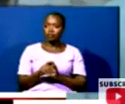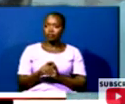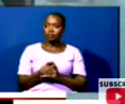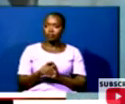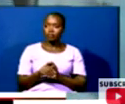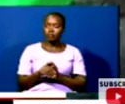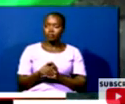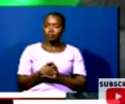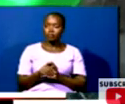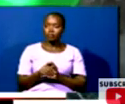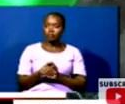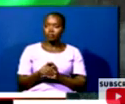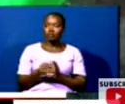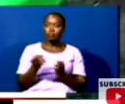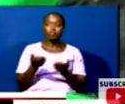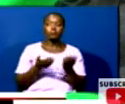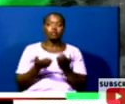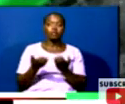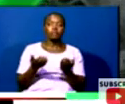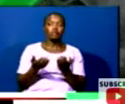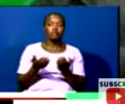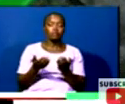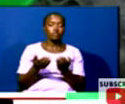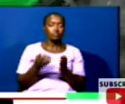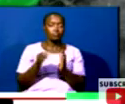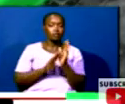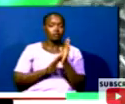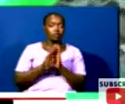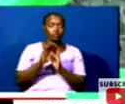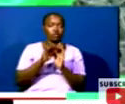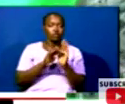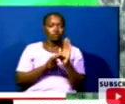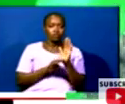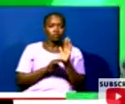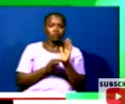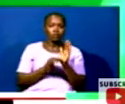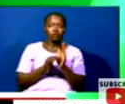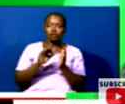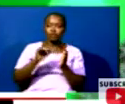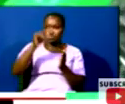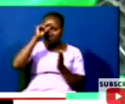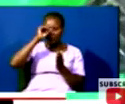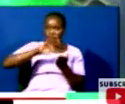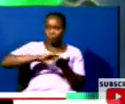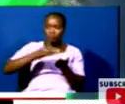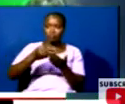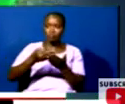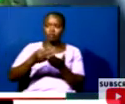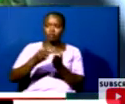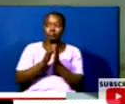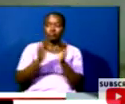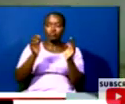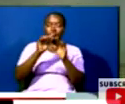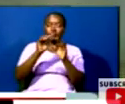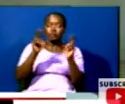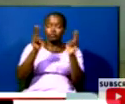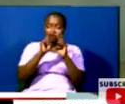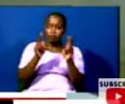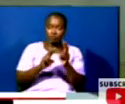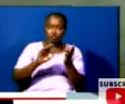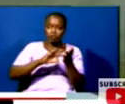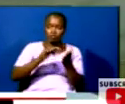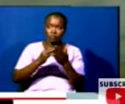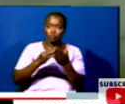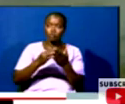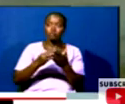The Aquaculture Business Development Program is jointly funded by the government and the International Fund for Agricultural Development, meant